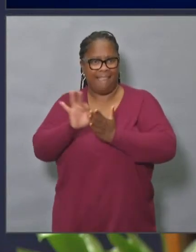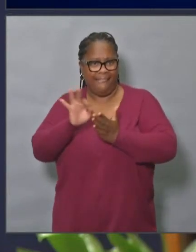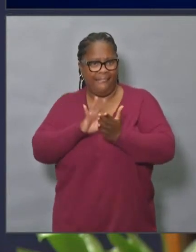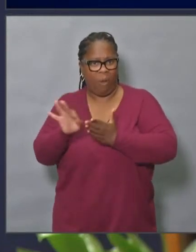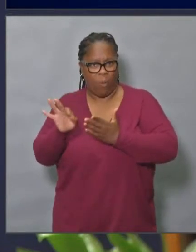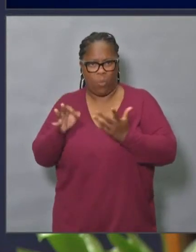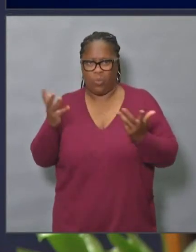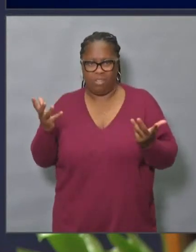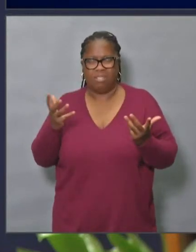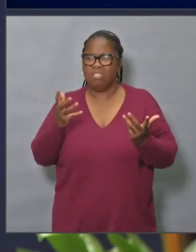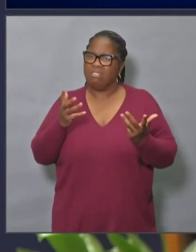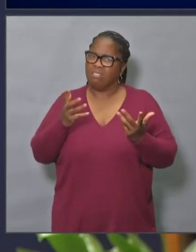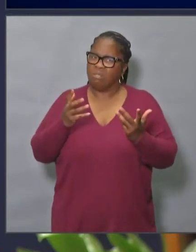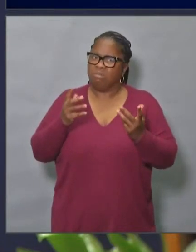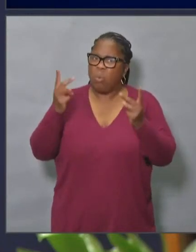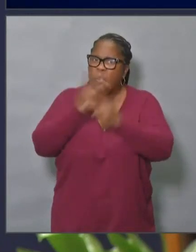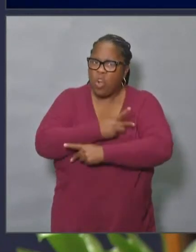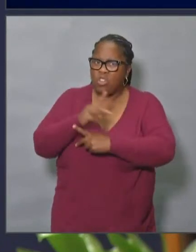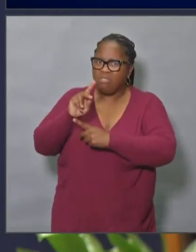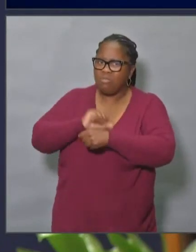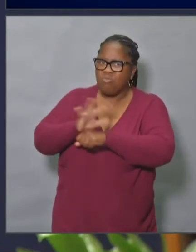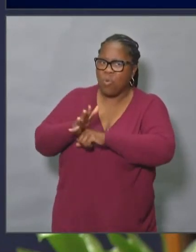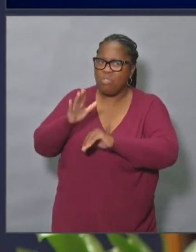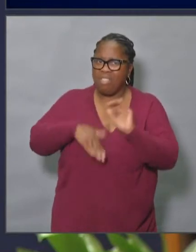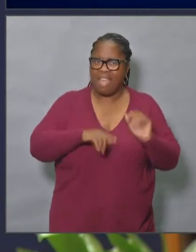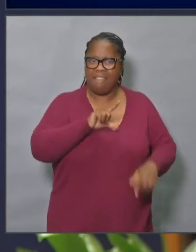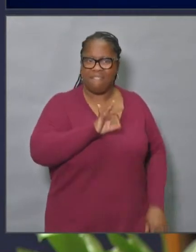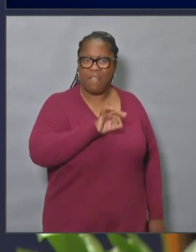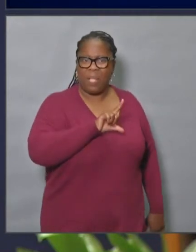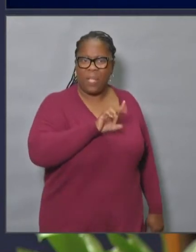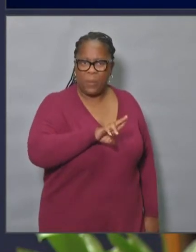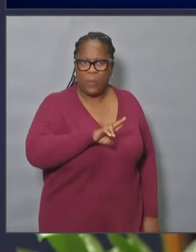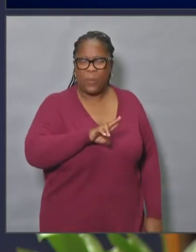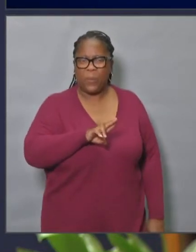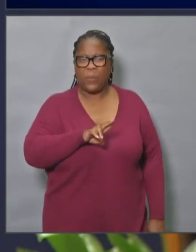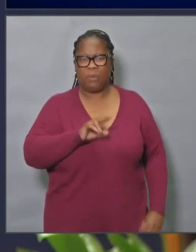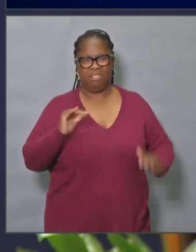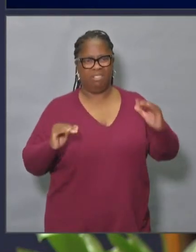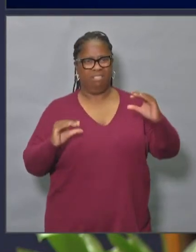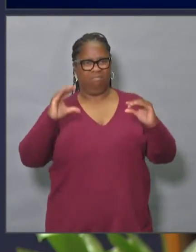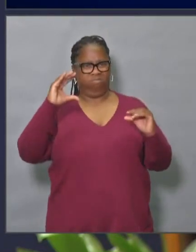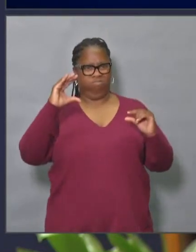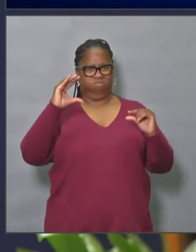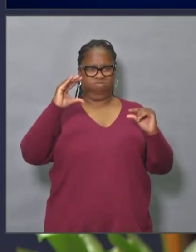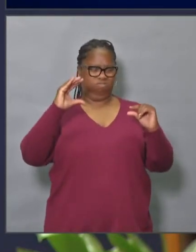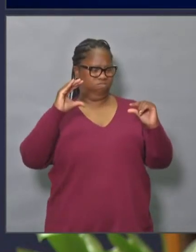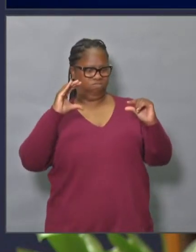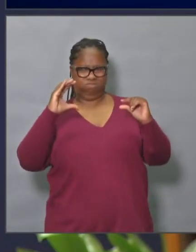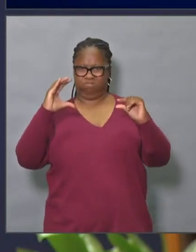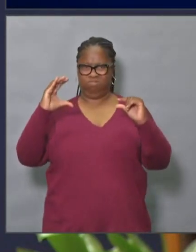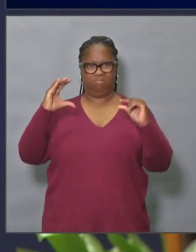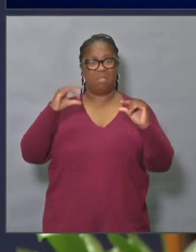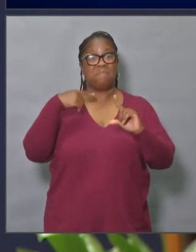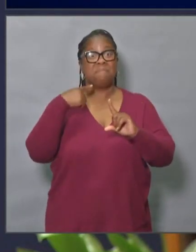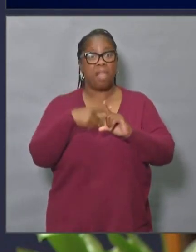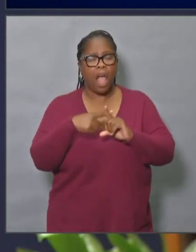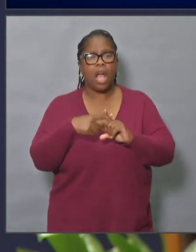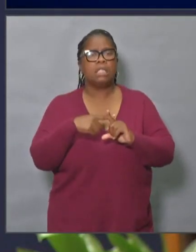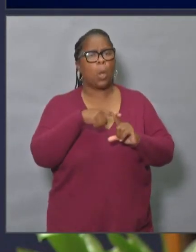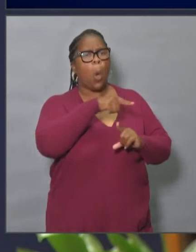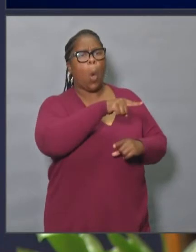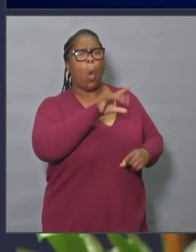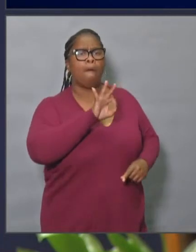public health departments across the country. Not only are the numbers starkly different, so too is what we know about the virus